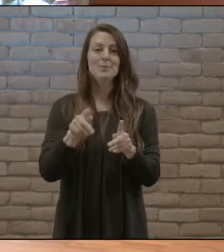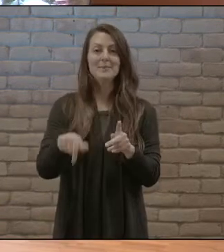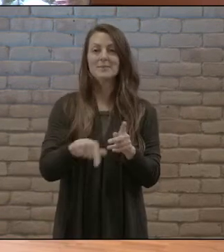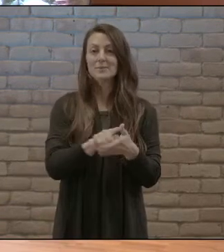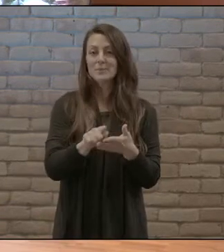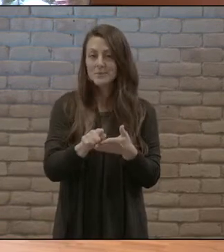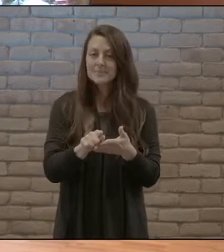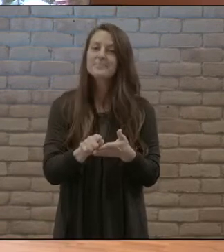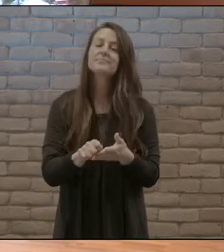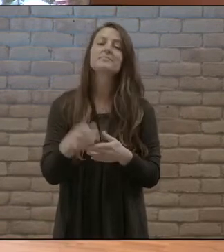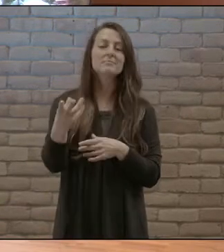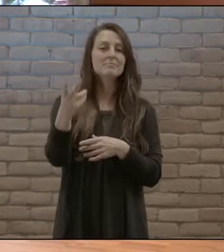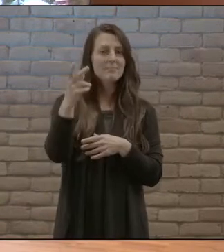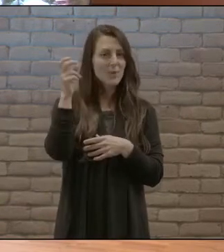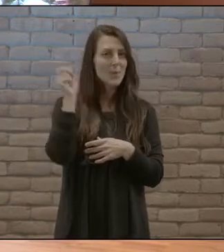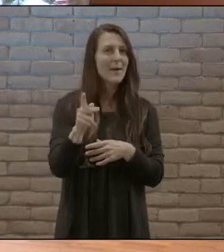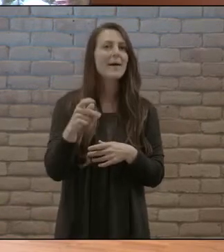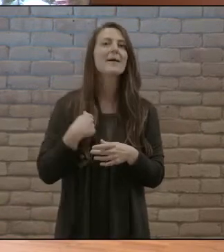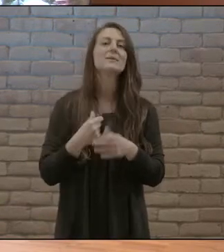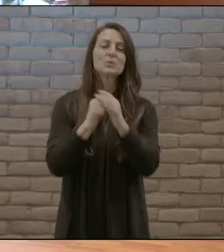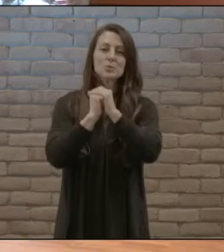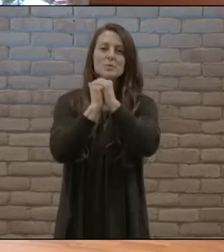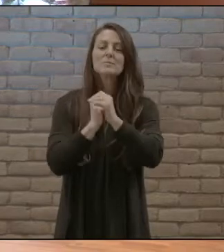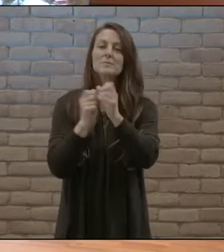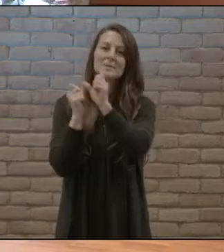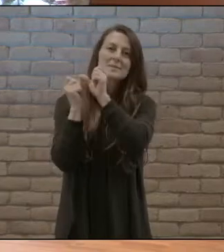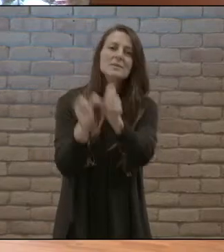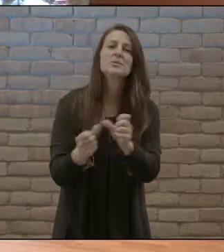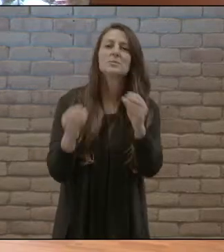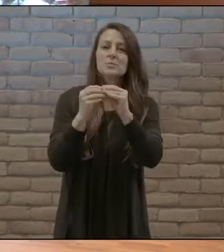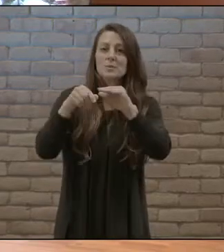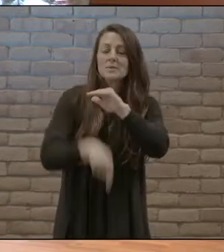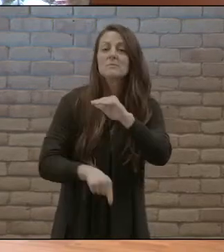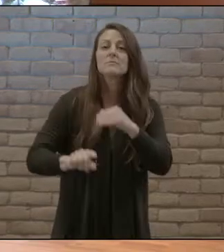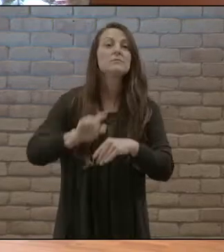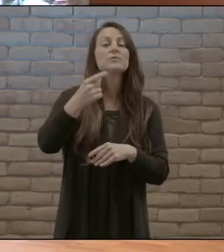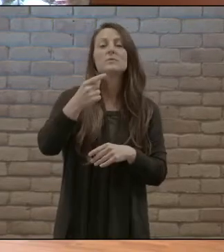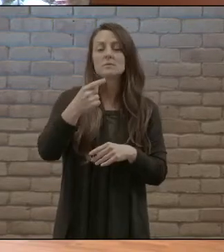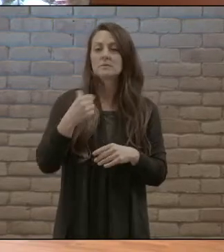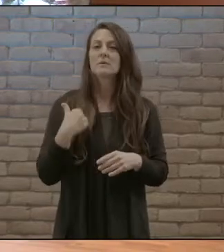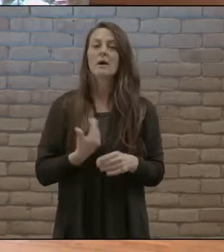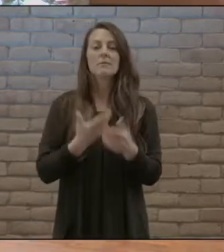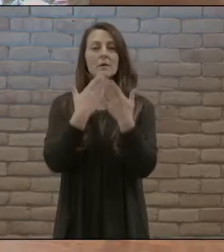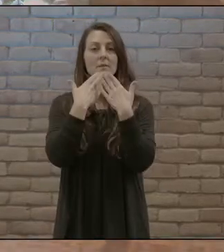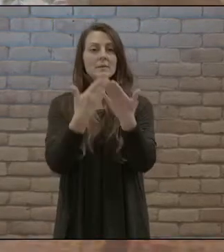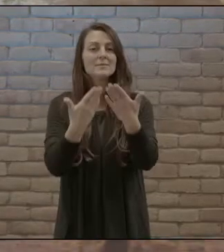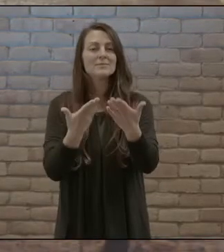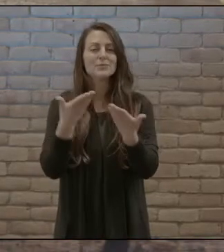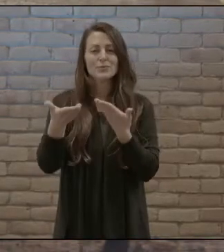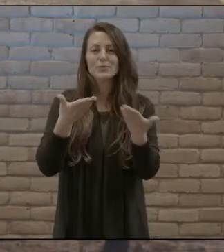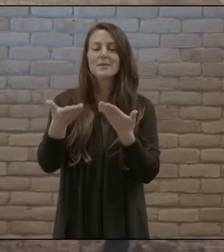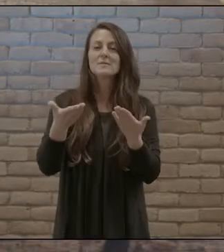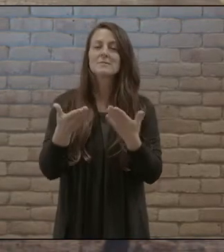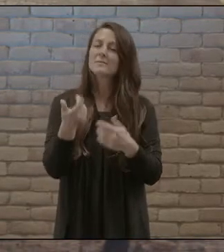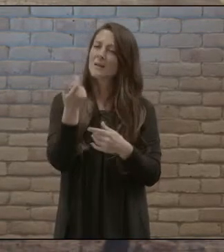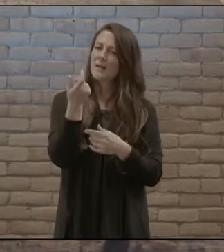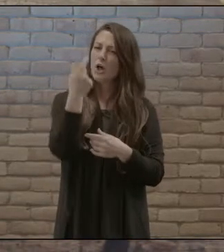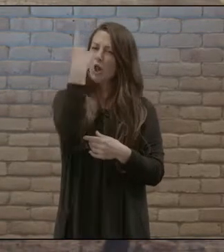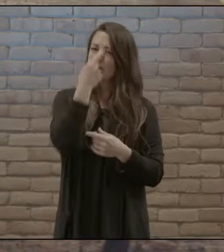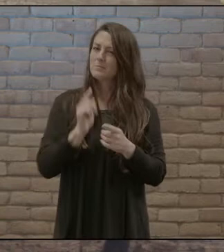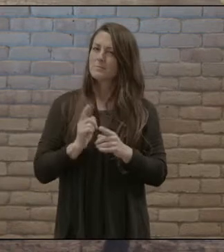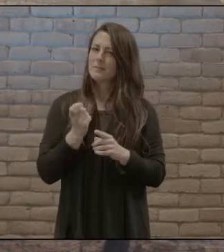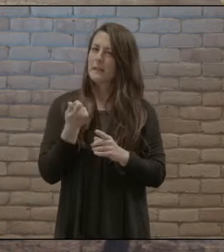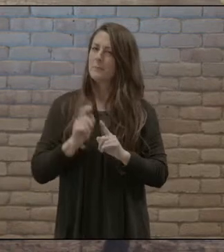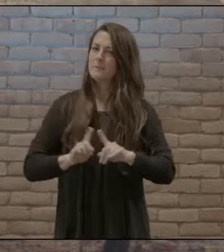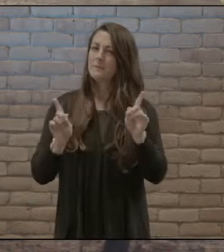to be back in worship and to continue to take it deeper. First of all, we have our Thanksgiving service. It's a little different this year.